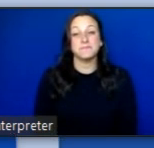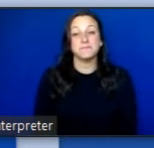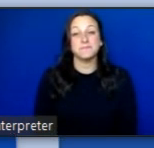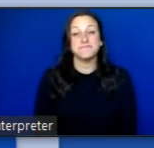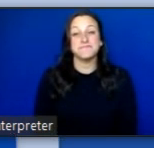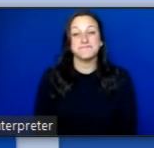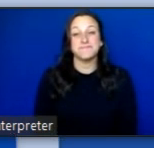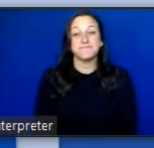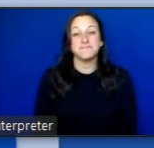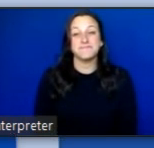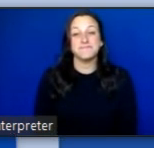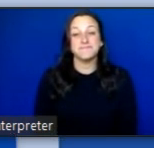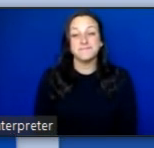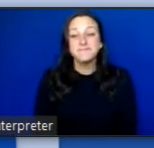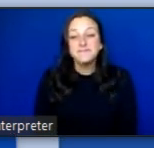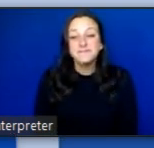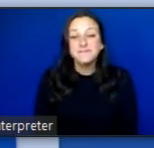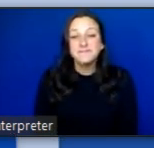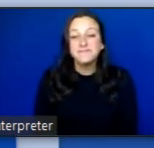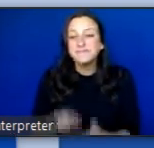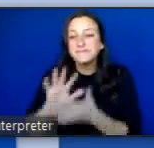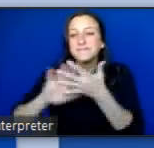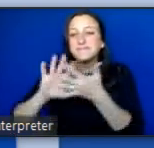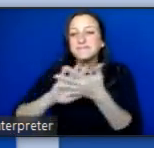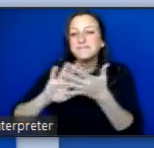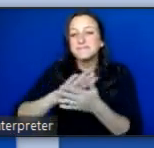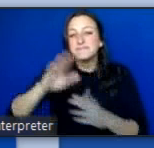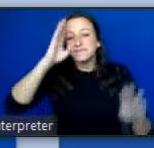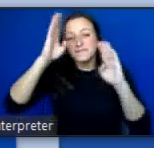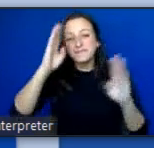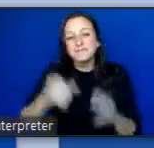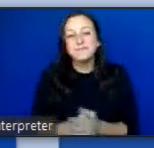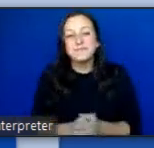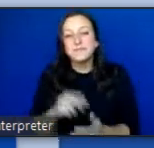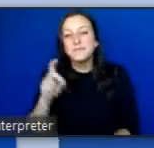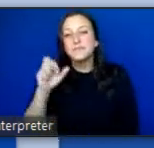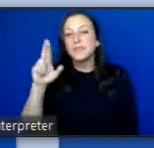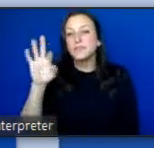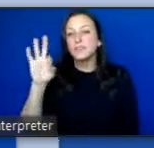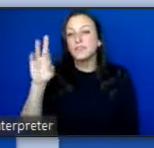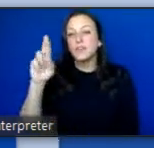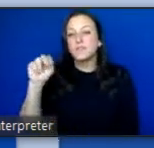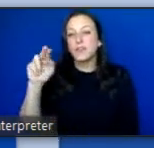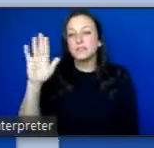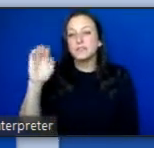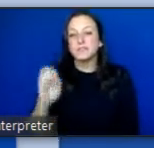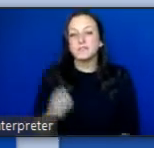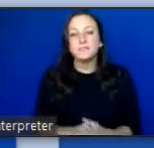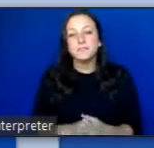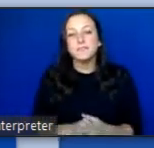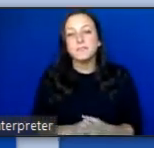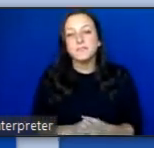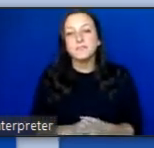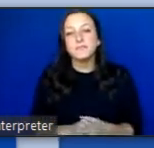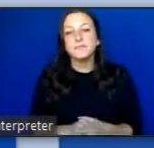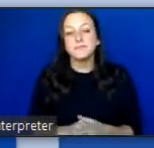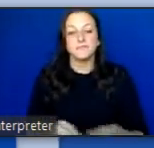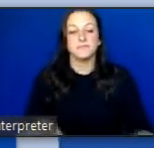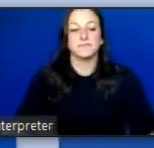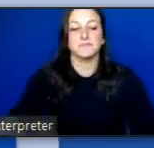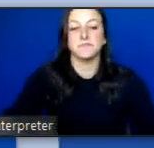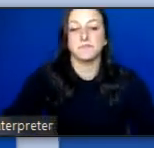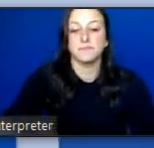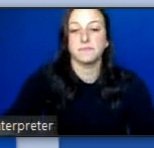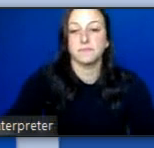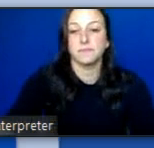Good morning, everybody. I'm Dr. Franson. I'm the Chief Medical Officer at the State Health Department. Reflecting back on this last